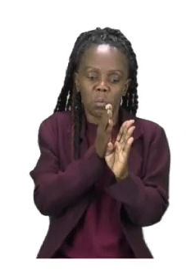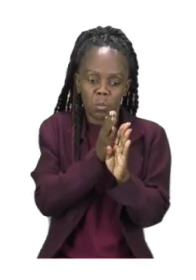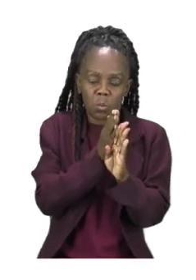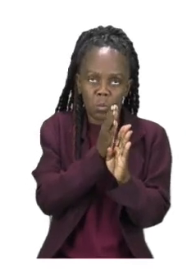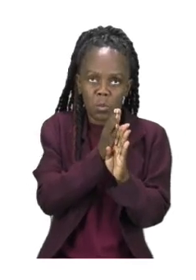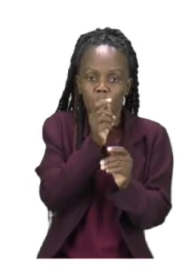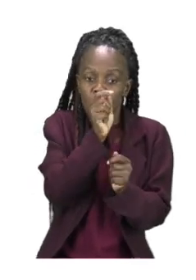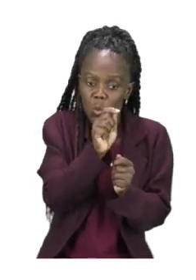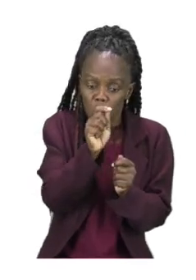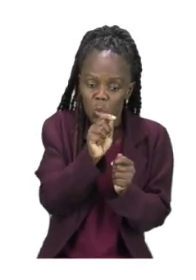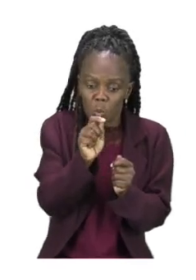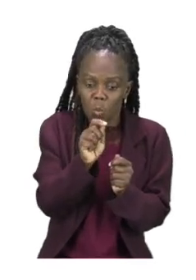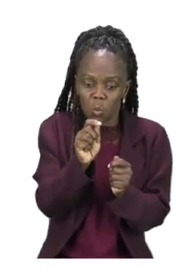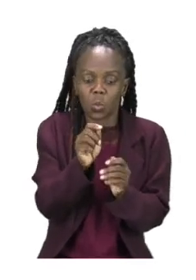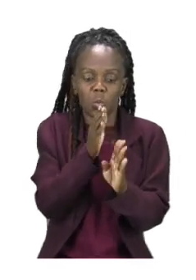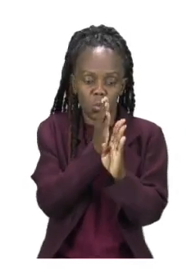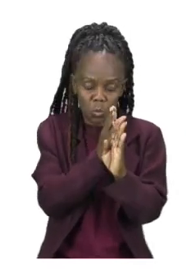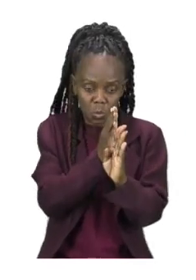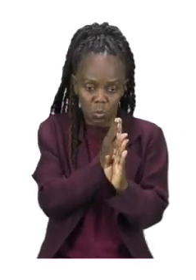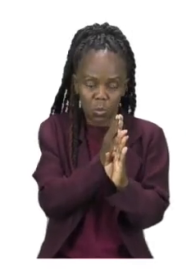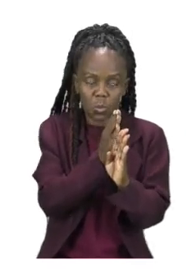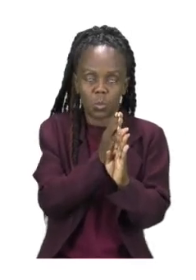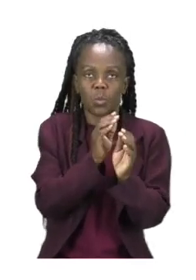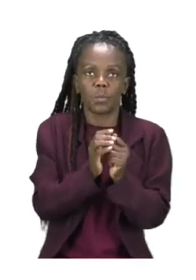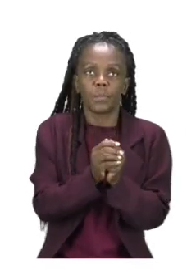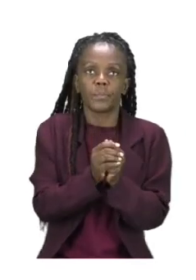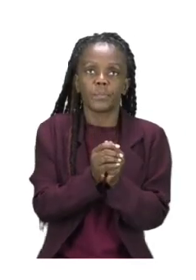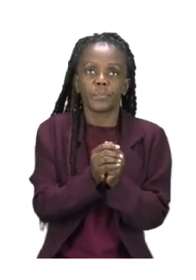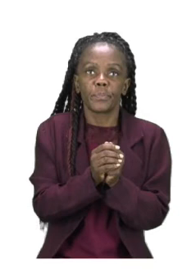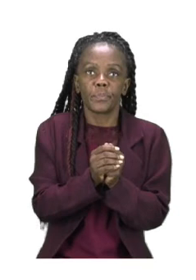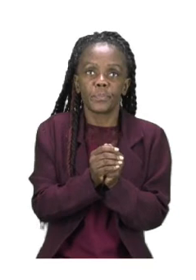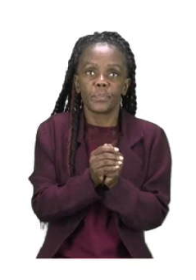to write the correct order for each word.